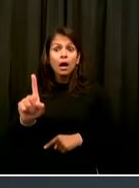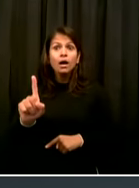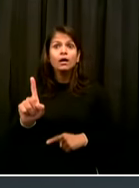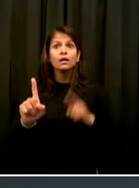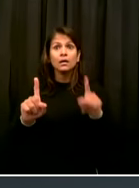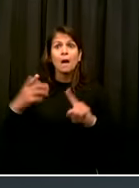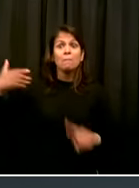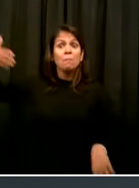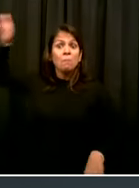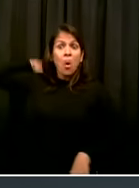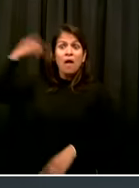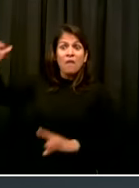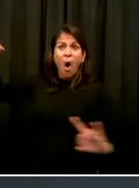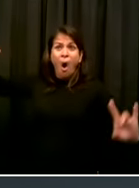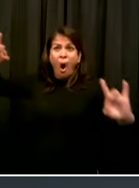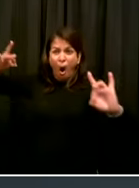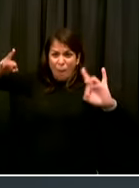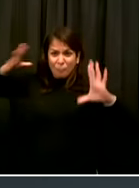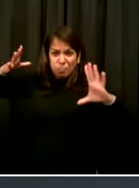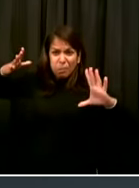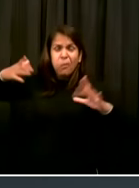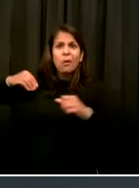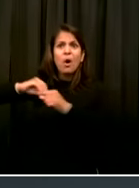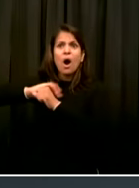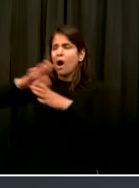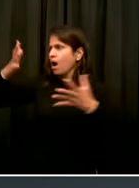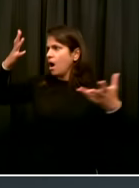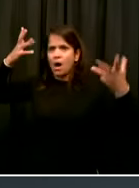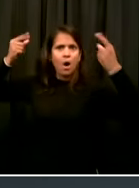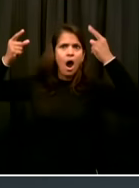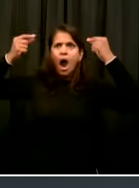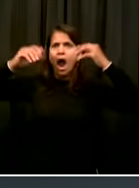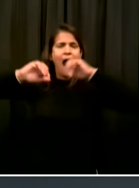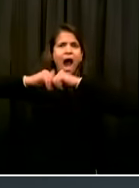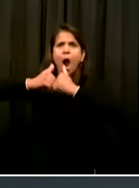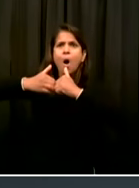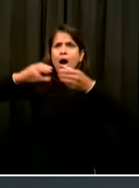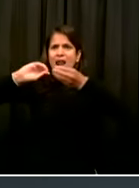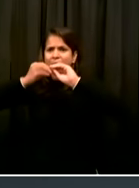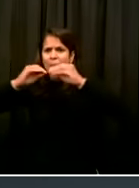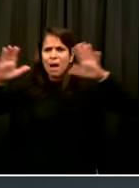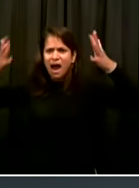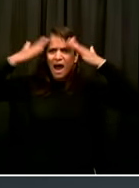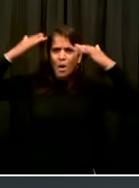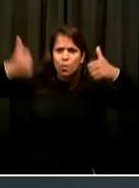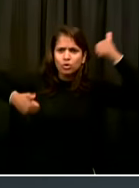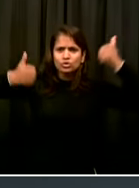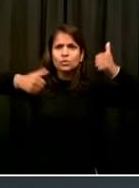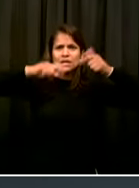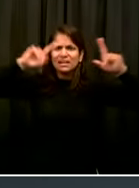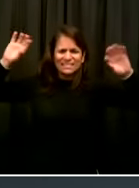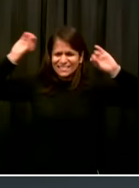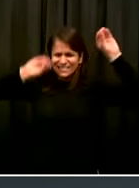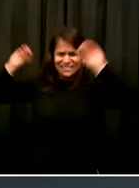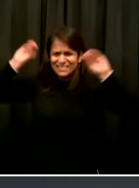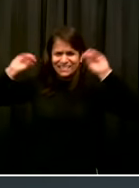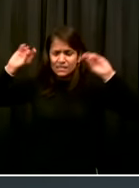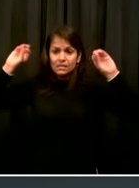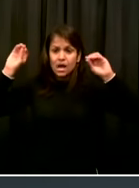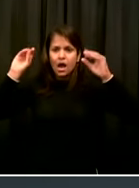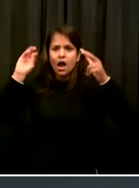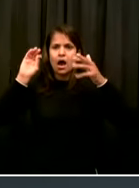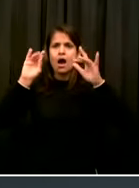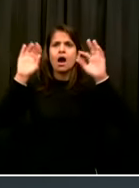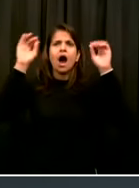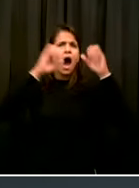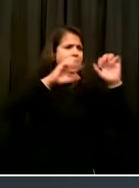a changing reality. Some of the thresholds we have set in the past need to be tightened up because we need to go farther. It's great